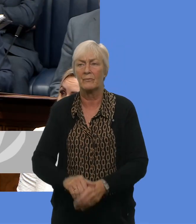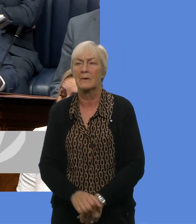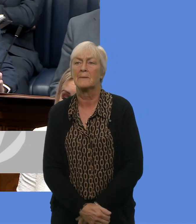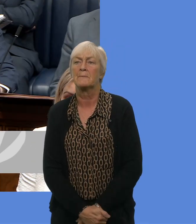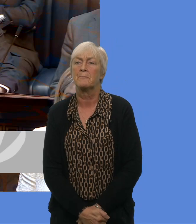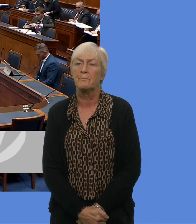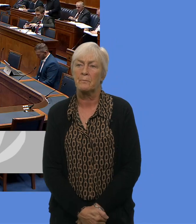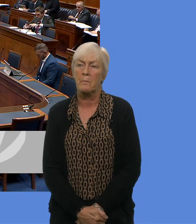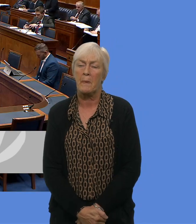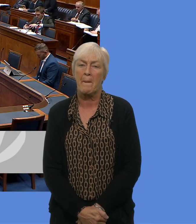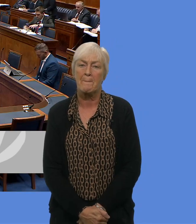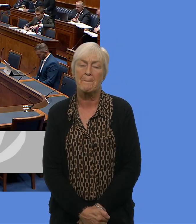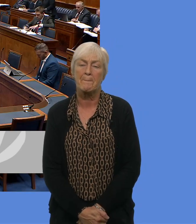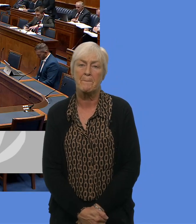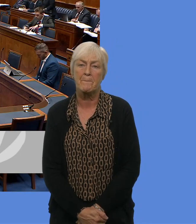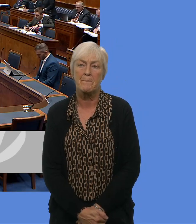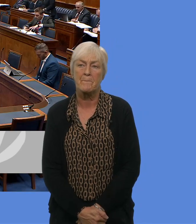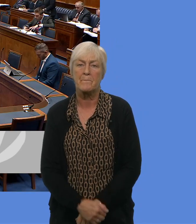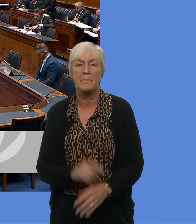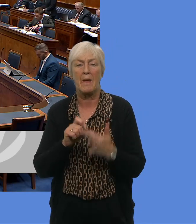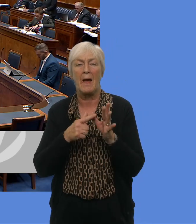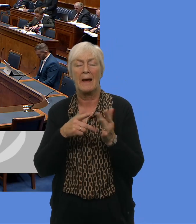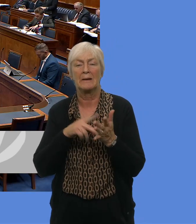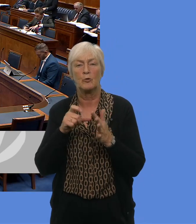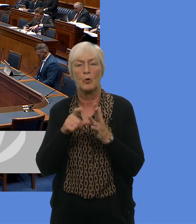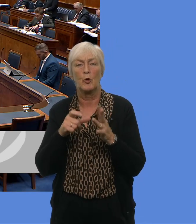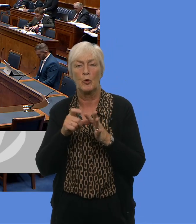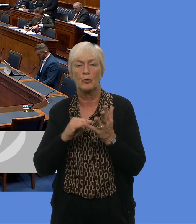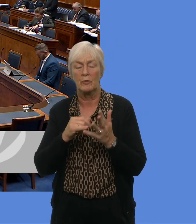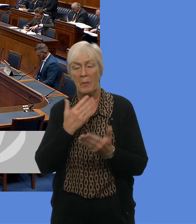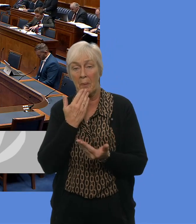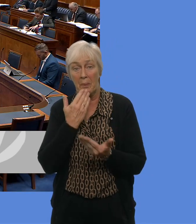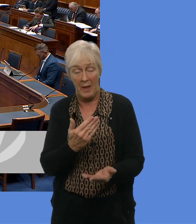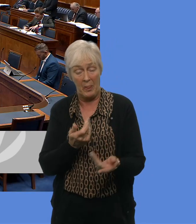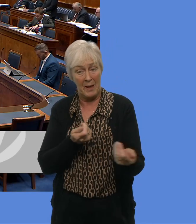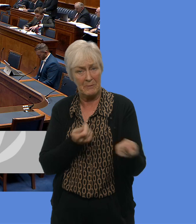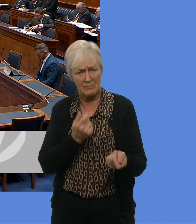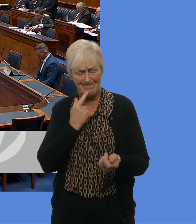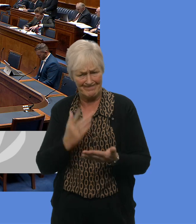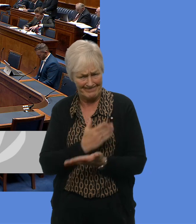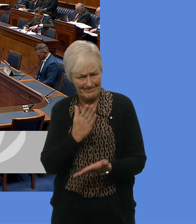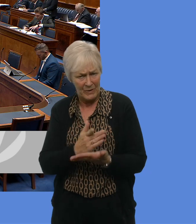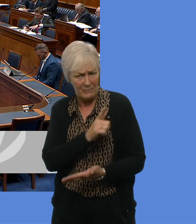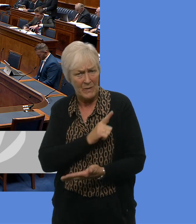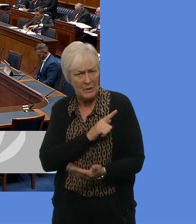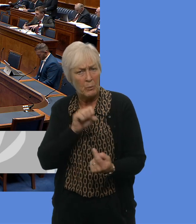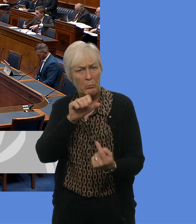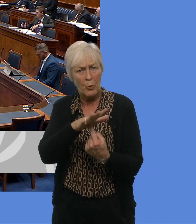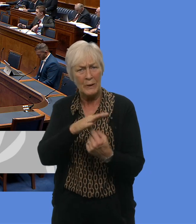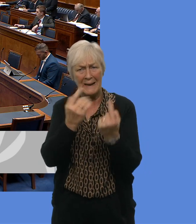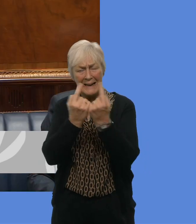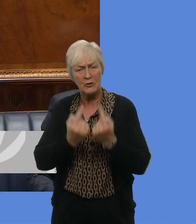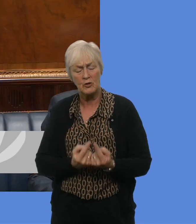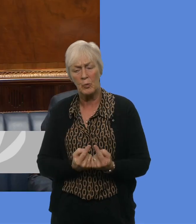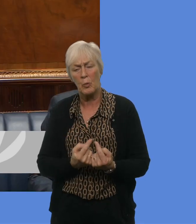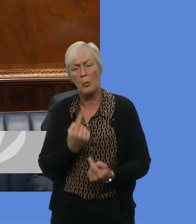Dodds. Thank you, Mr. Speaker. And can I thank the Minister, because I do think this is an important issue. One